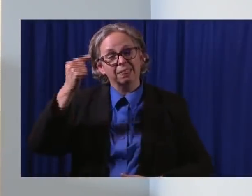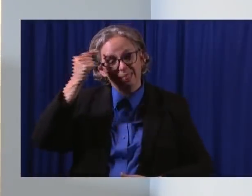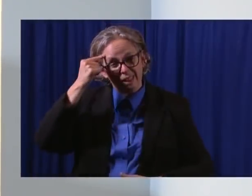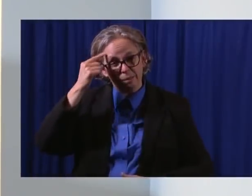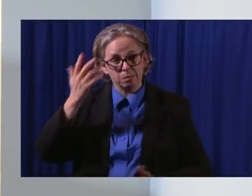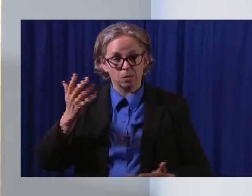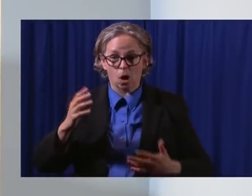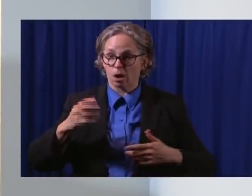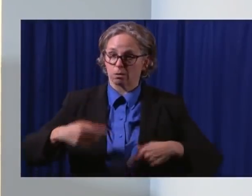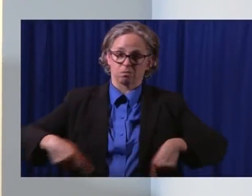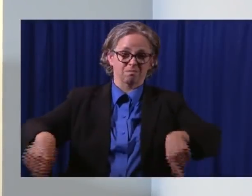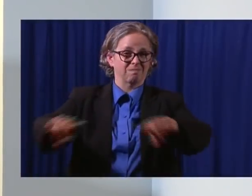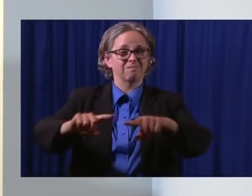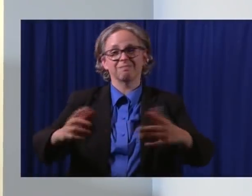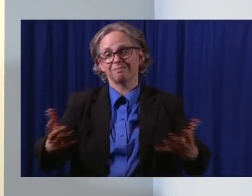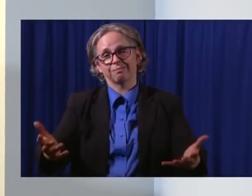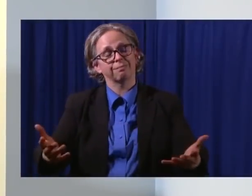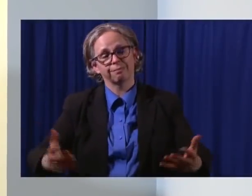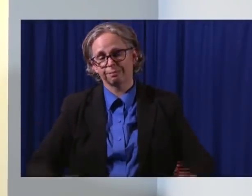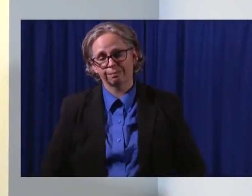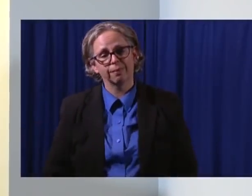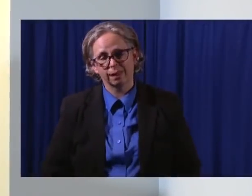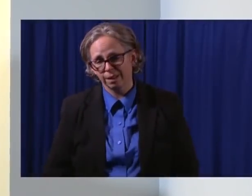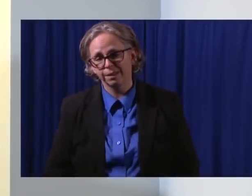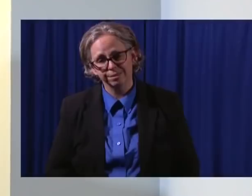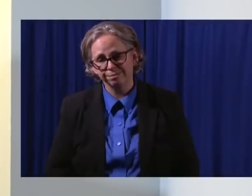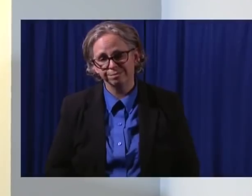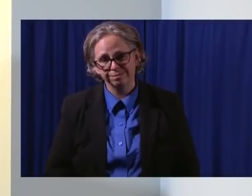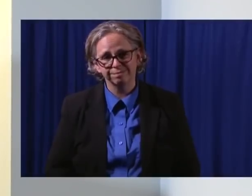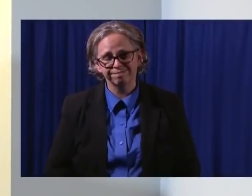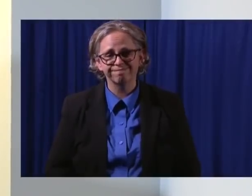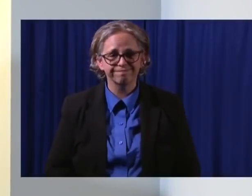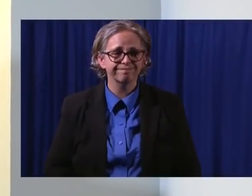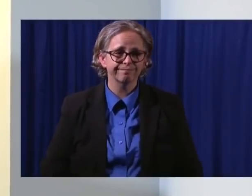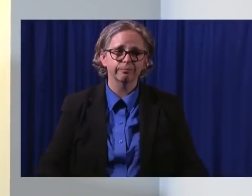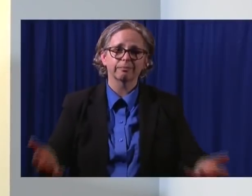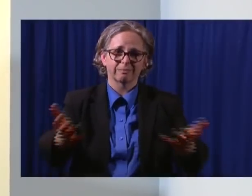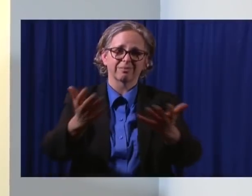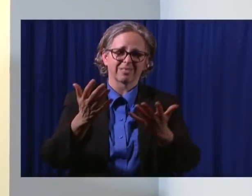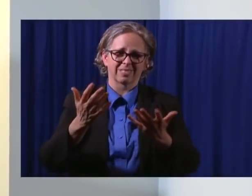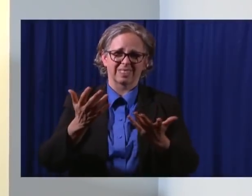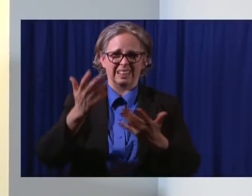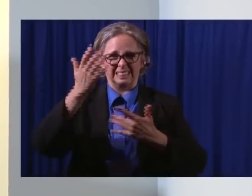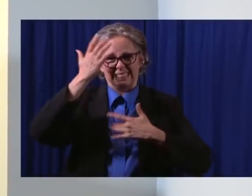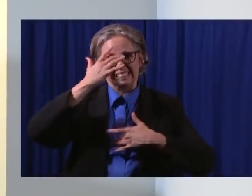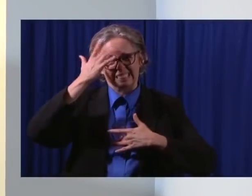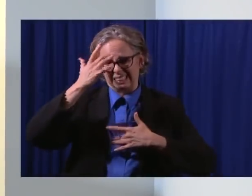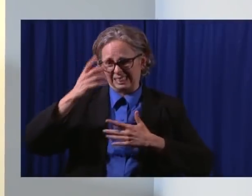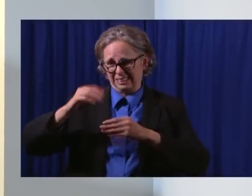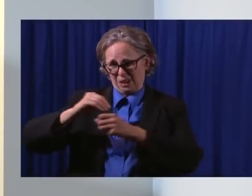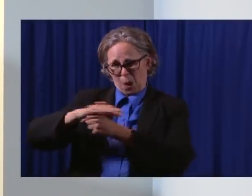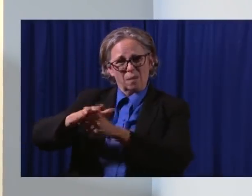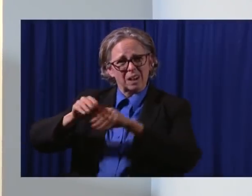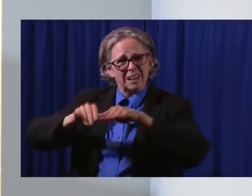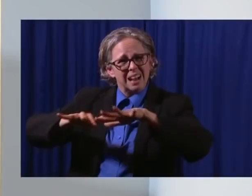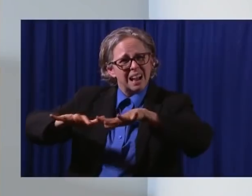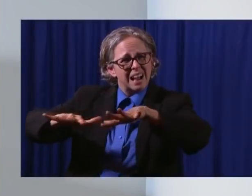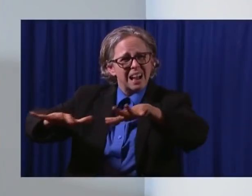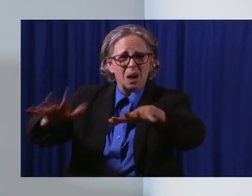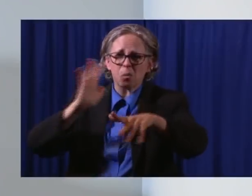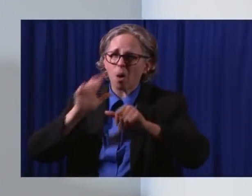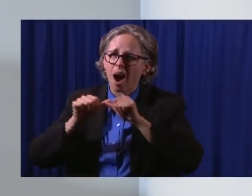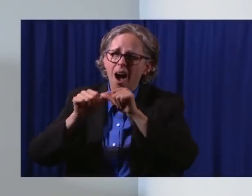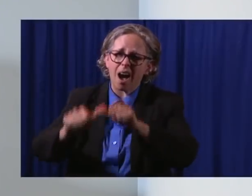are going to be asked as public officials, because this is going to be with us for a long time. We're all going to be held to account on what we tried to do